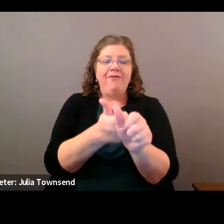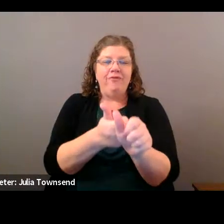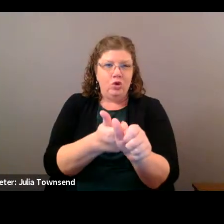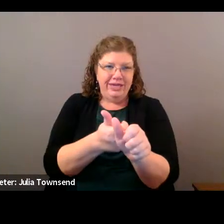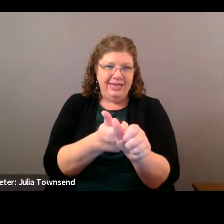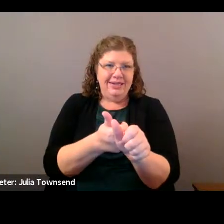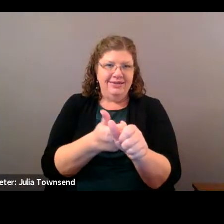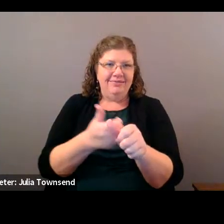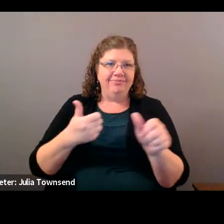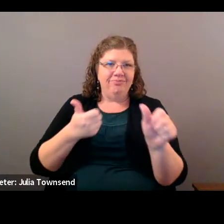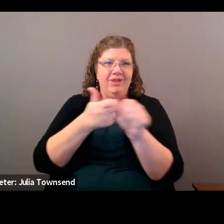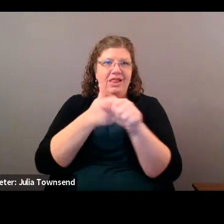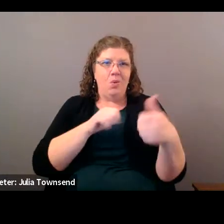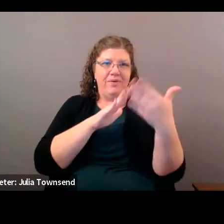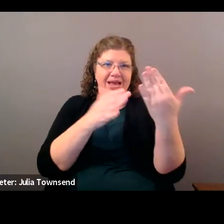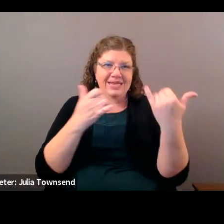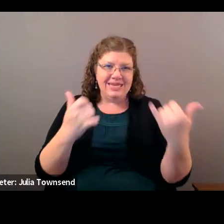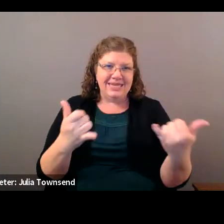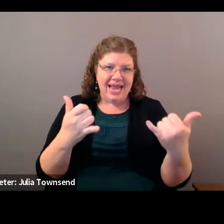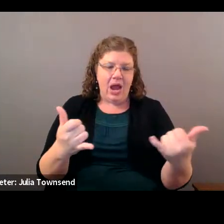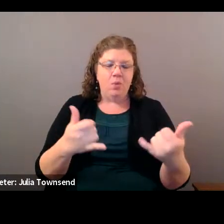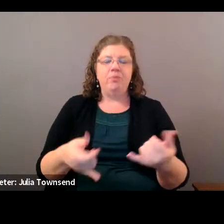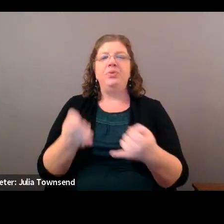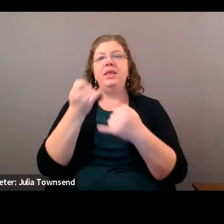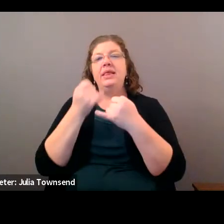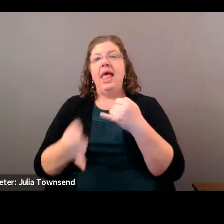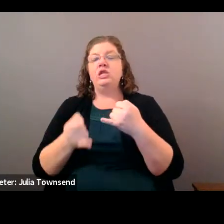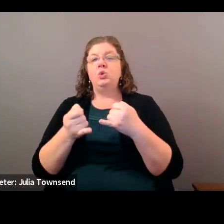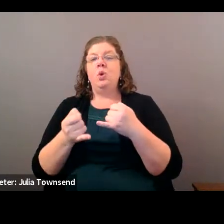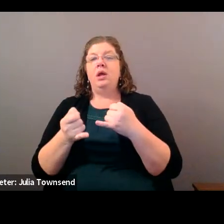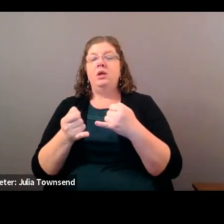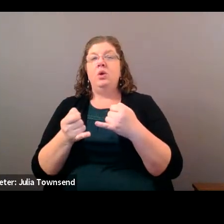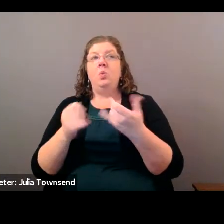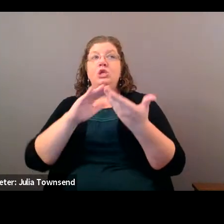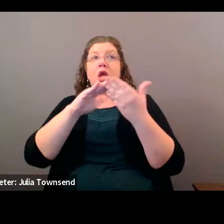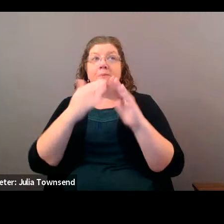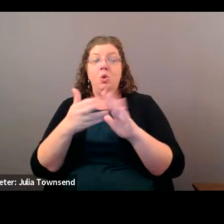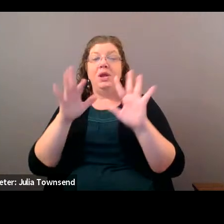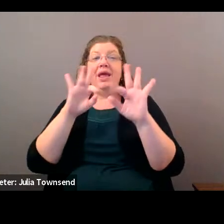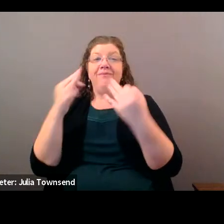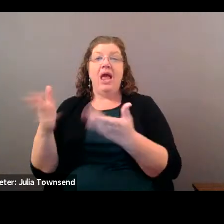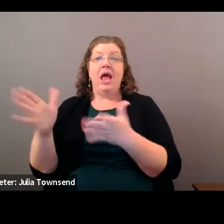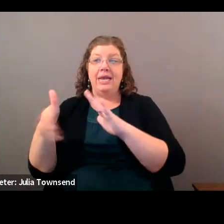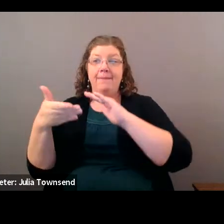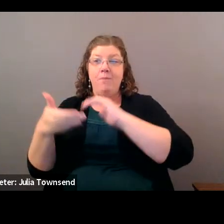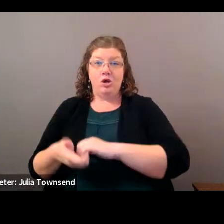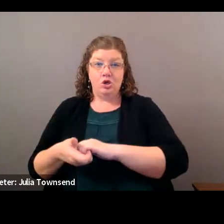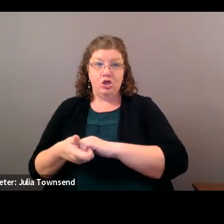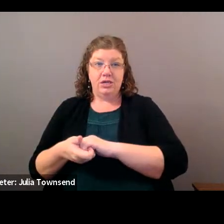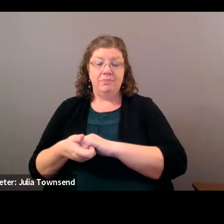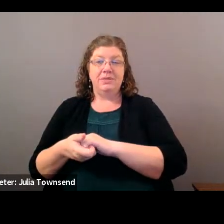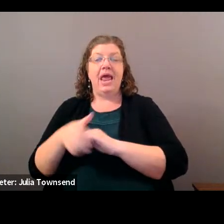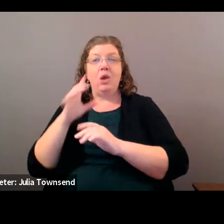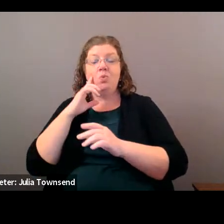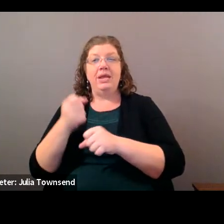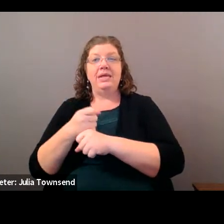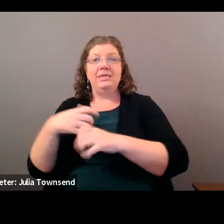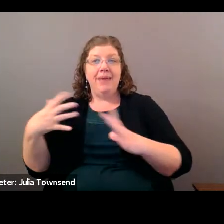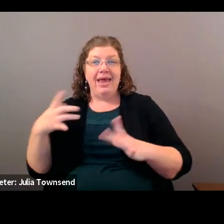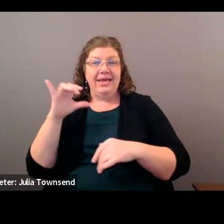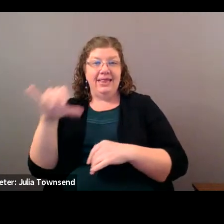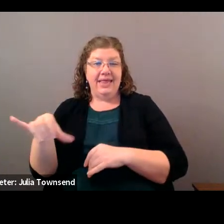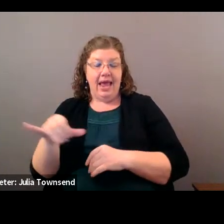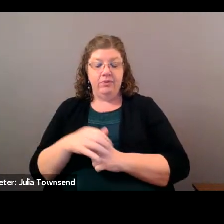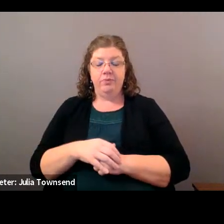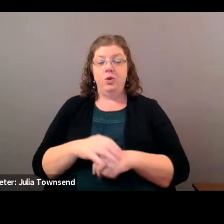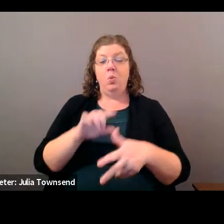facing right now. And the last one was our community and family partnerships, expanding that. We had 3